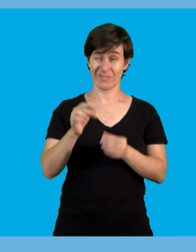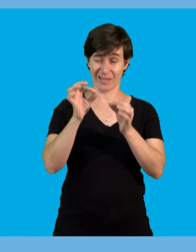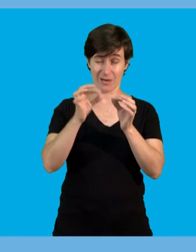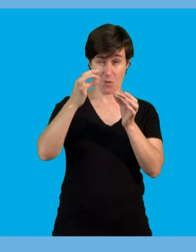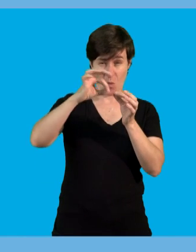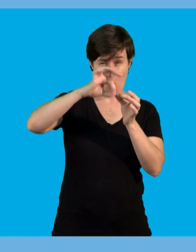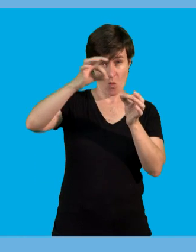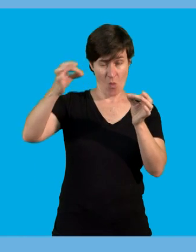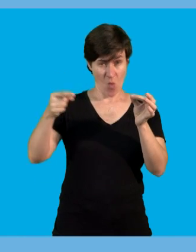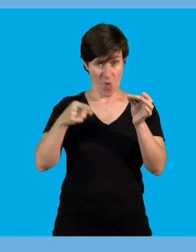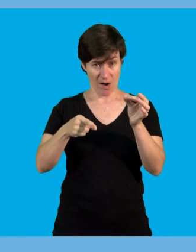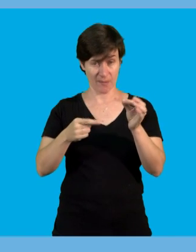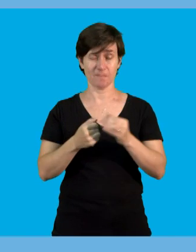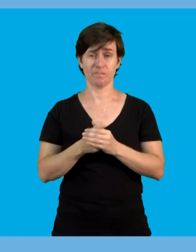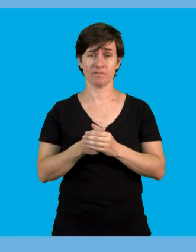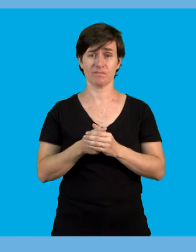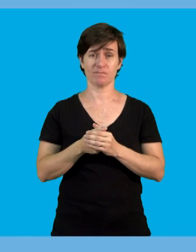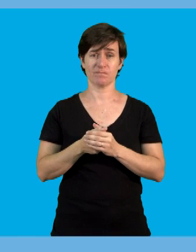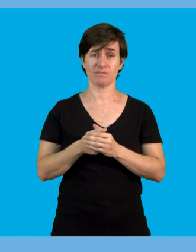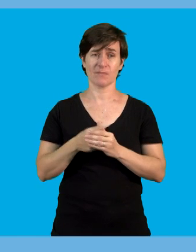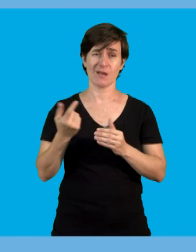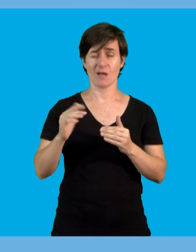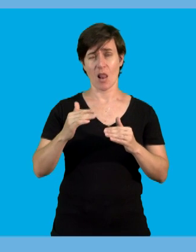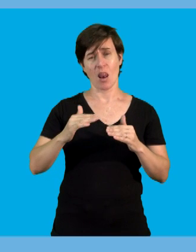that has a low